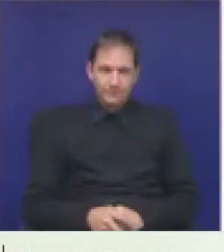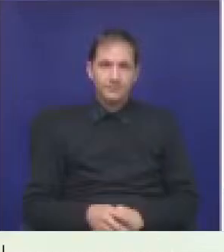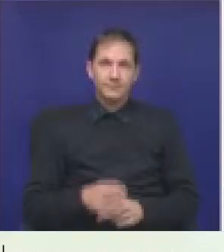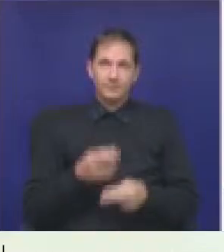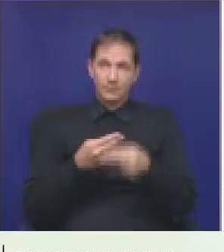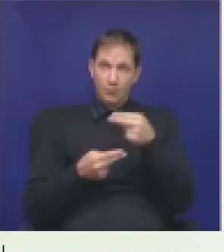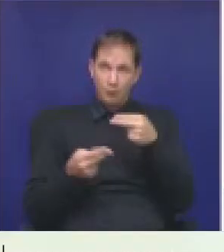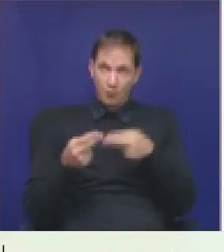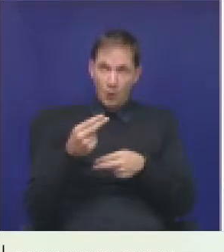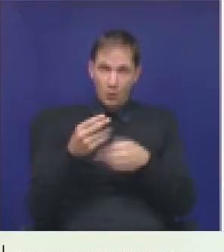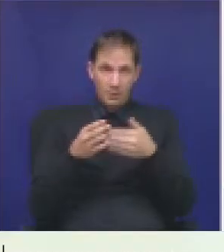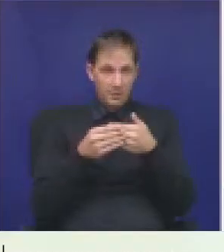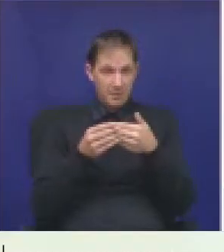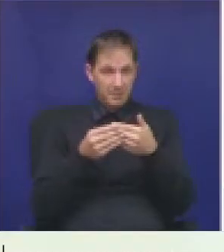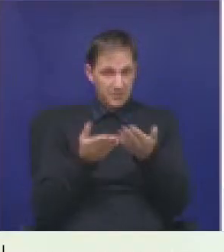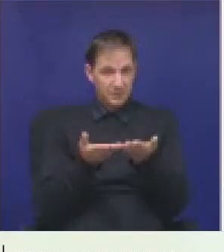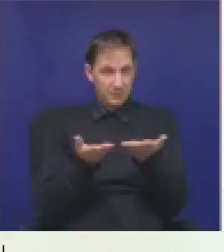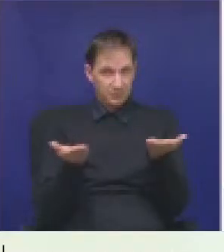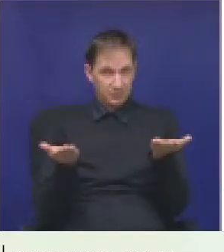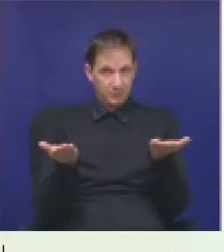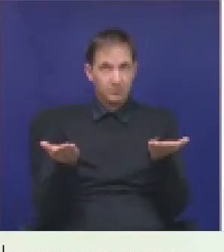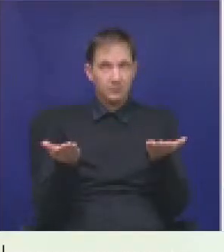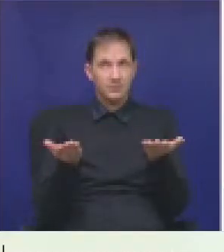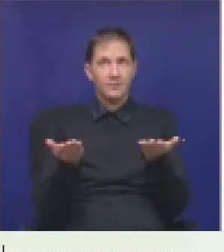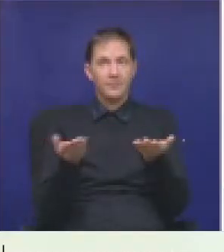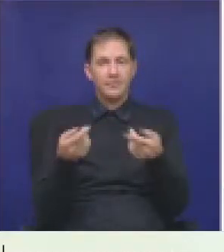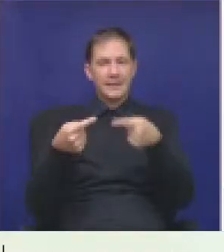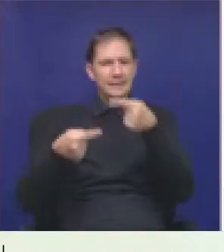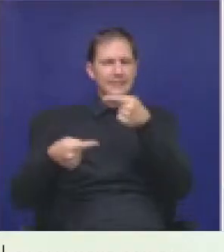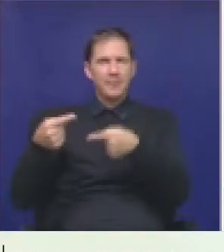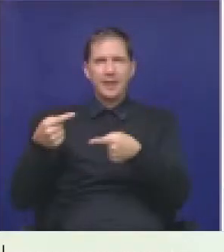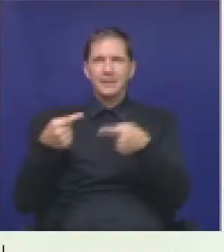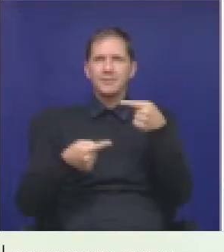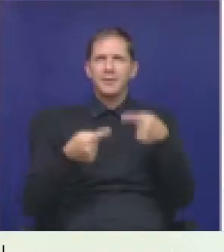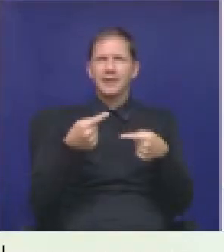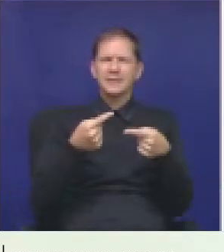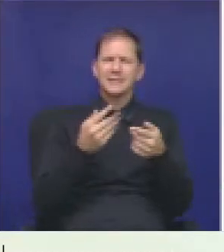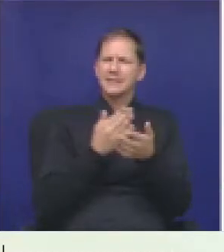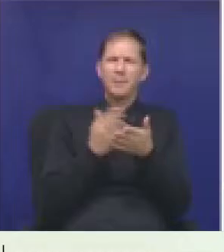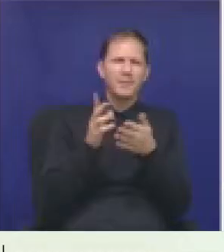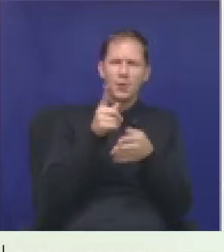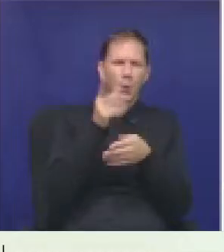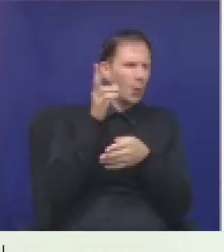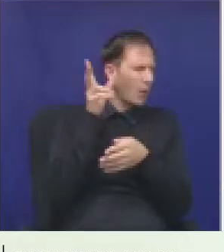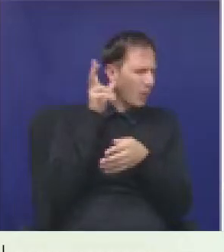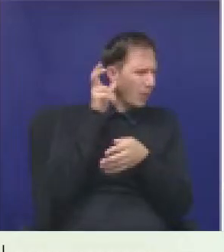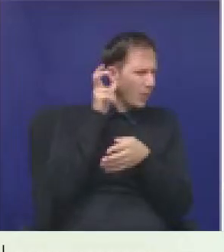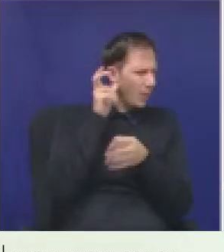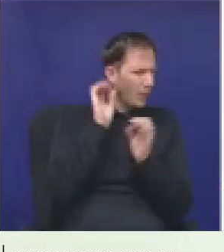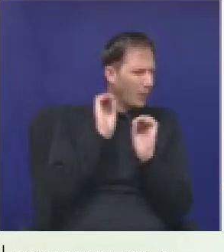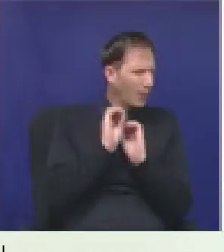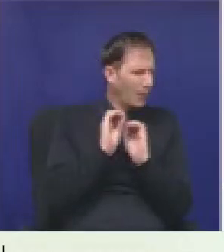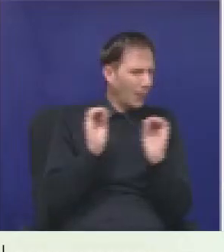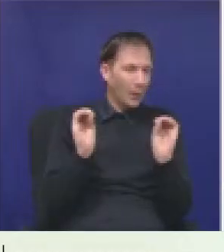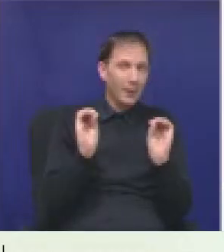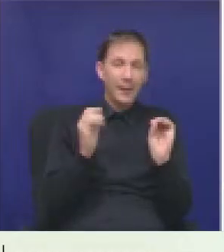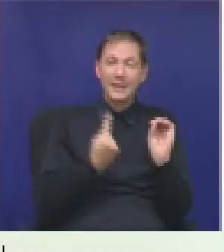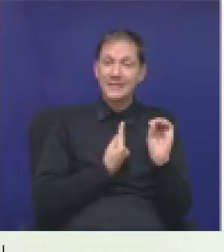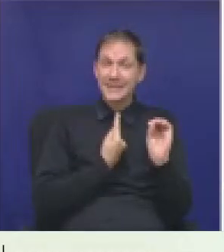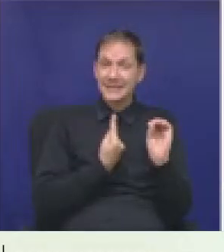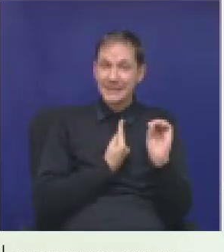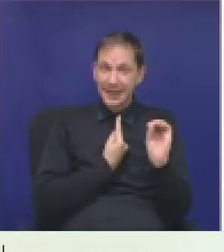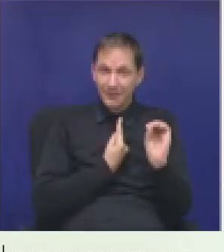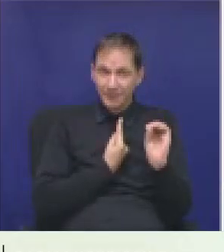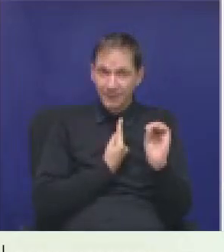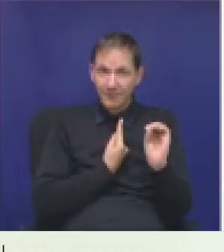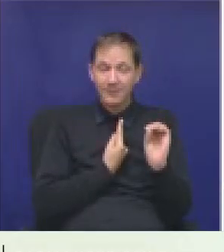Honorable members, in the debate, there were people who didn't listen to what I said. I said myself,